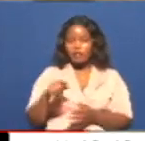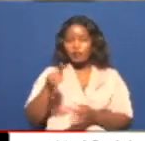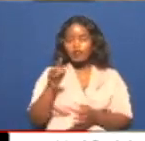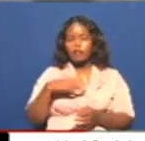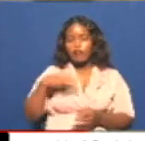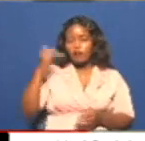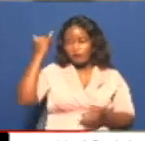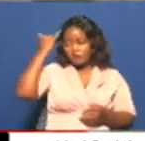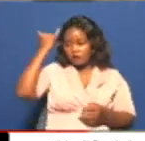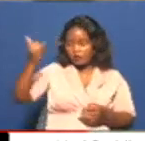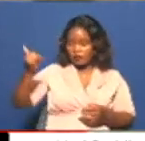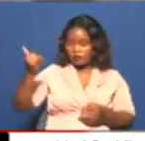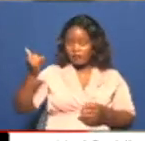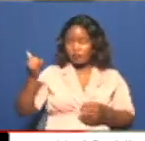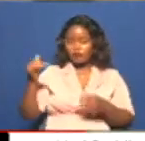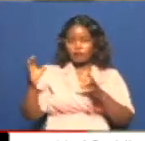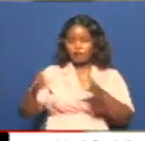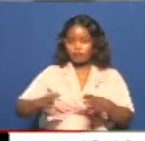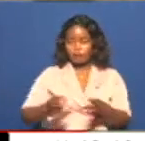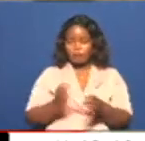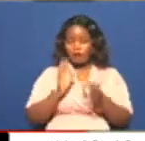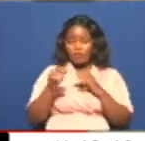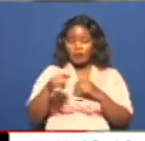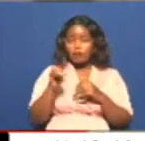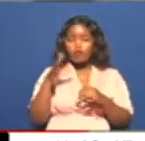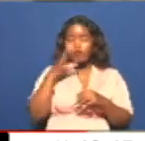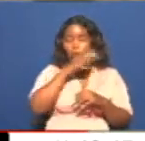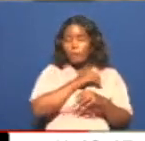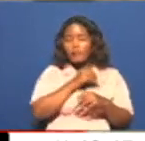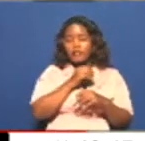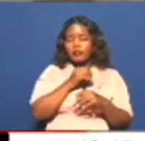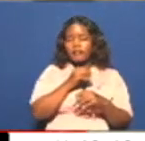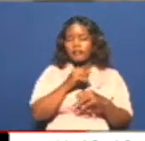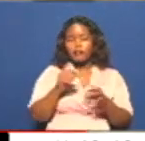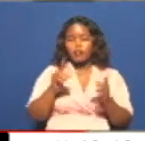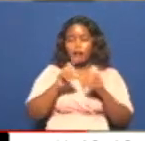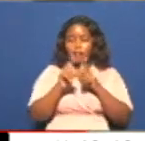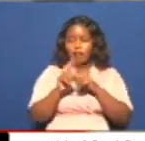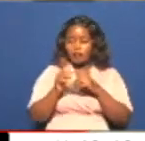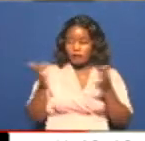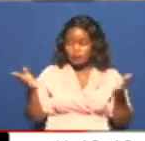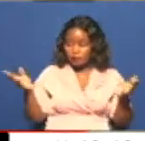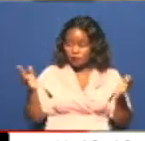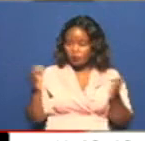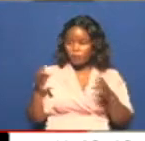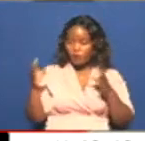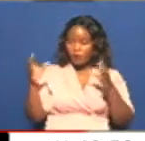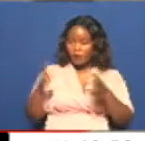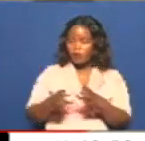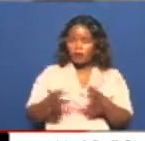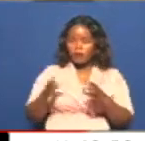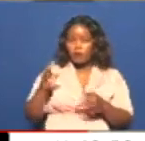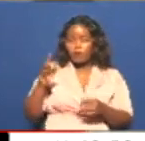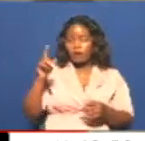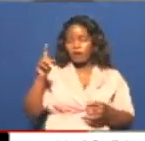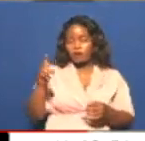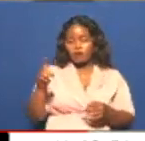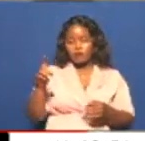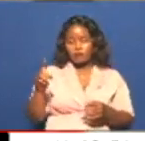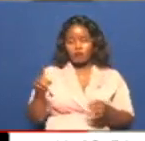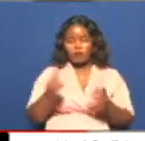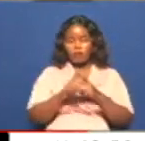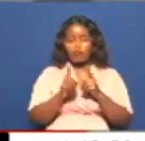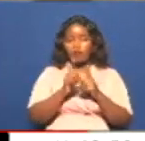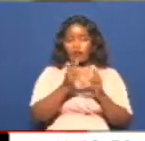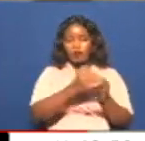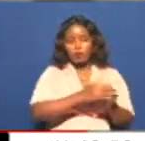Mm-hmm. If you miss the nomination for party X, then you're not going to jump to party Y, but you will stay there and wait for another time. So